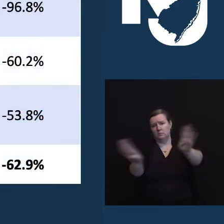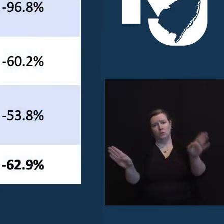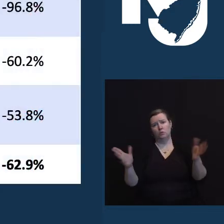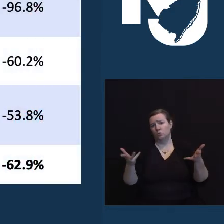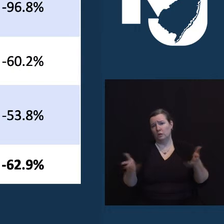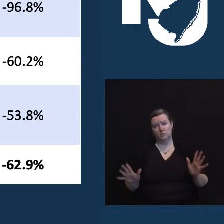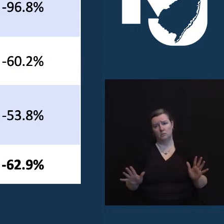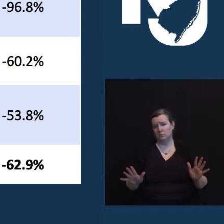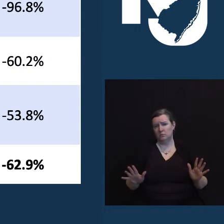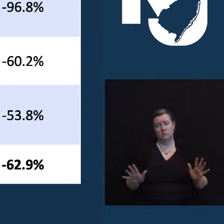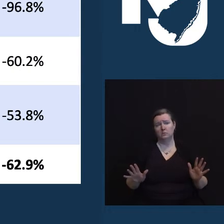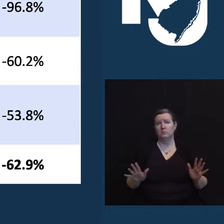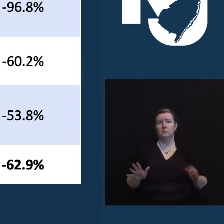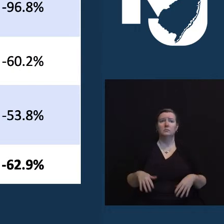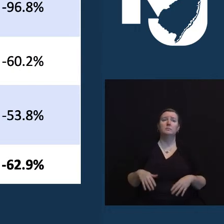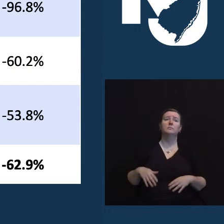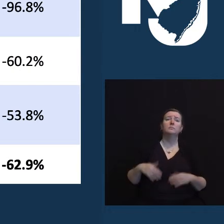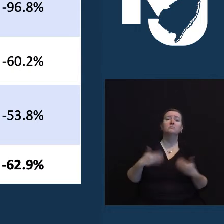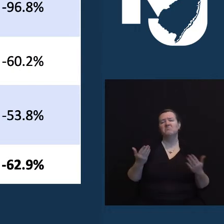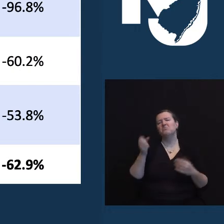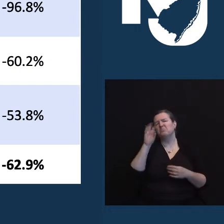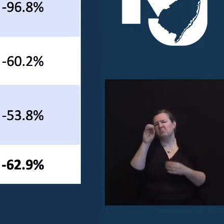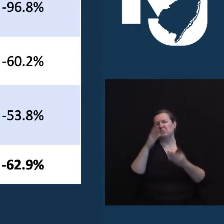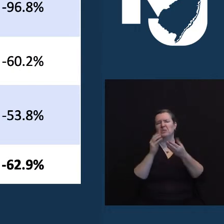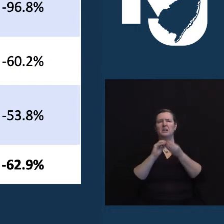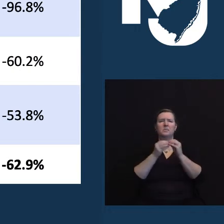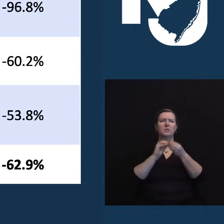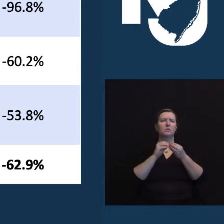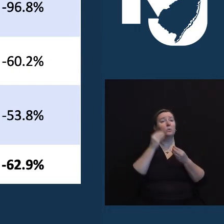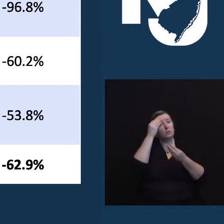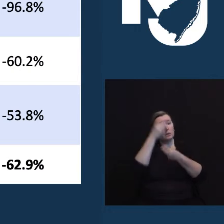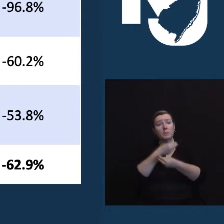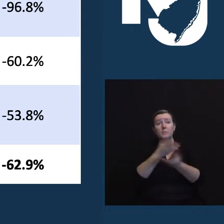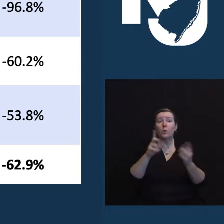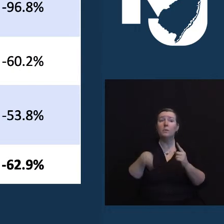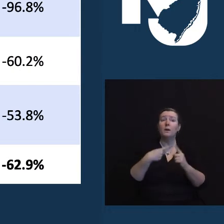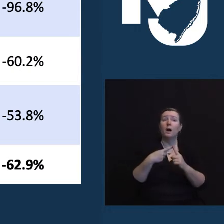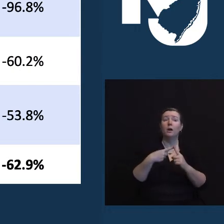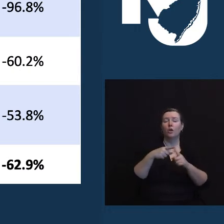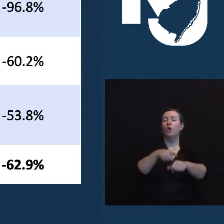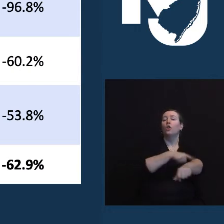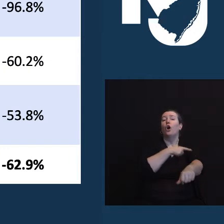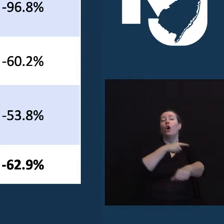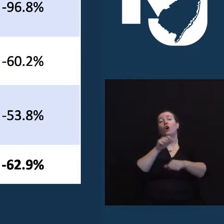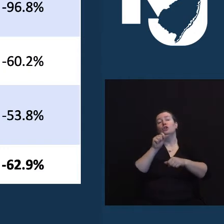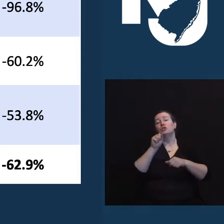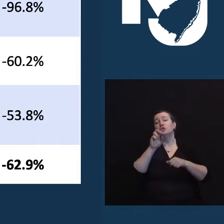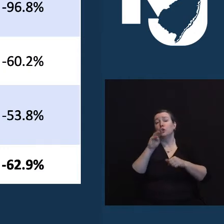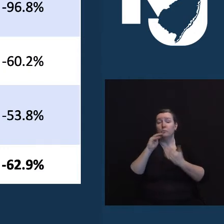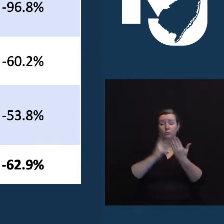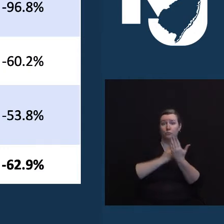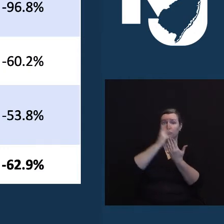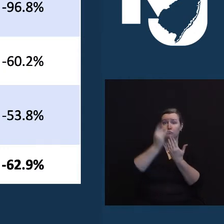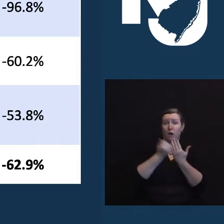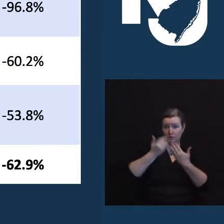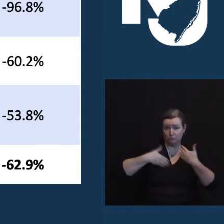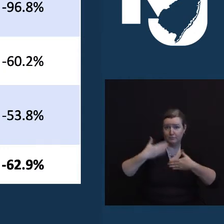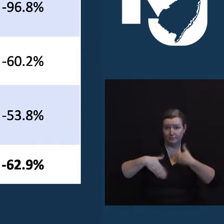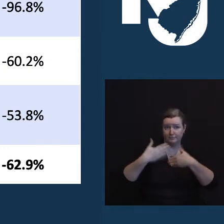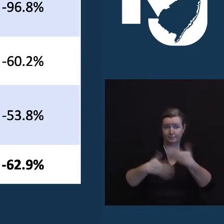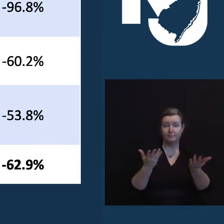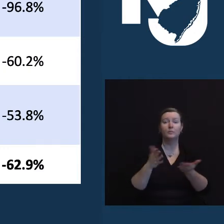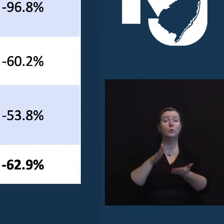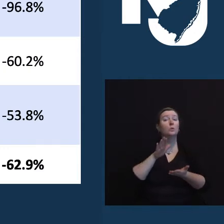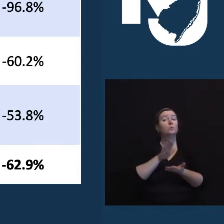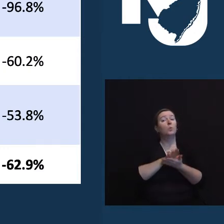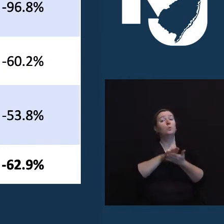on one long-term project that we've been working on, and that is closing the digital divide for students who have been utilizing remote learning,